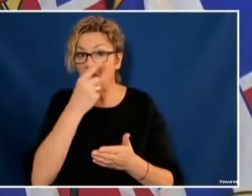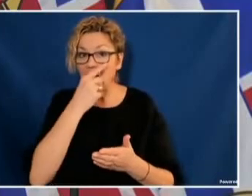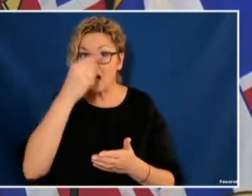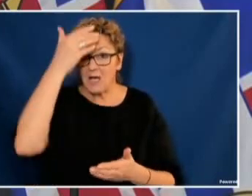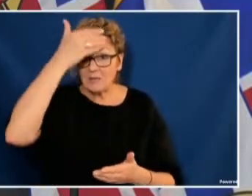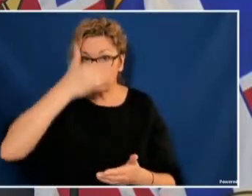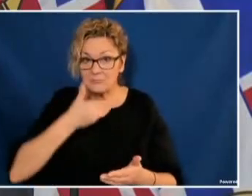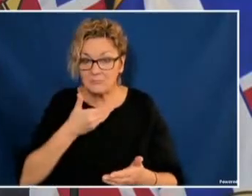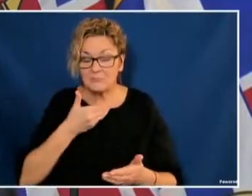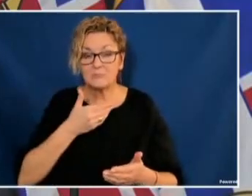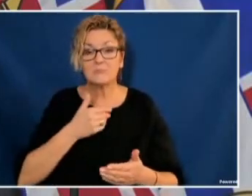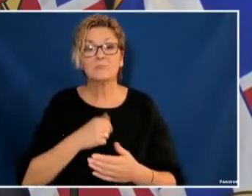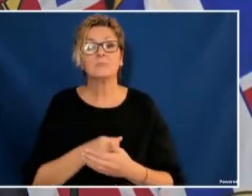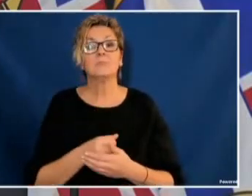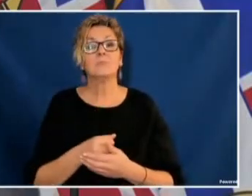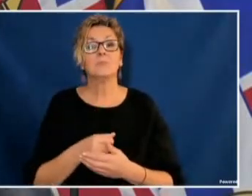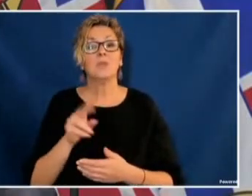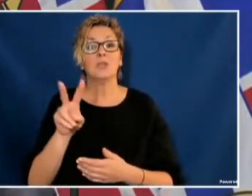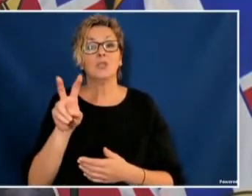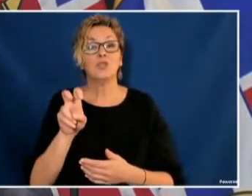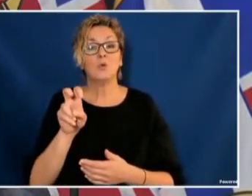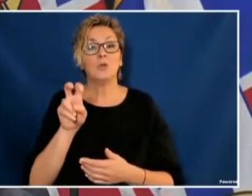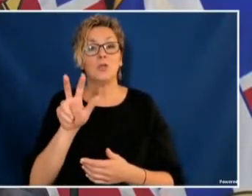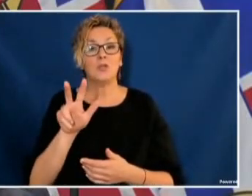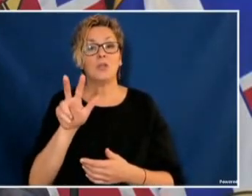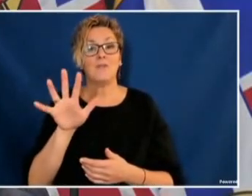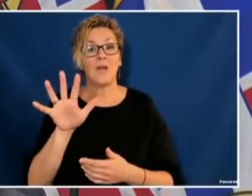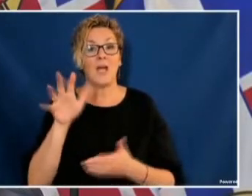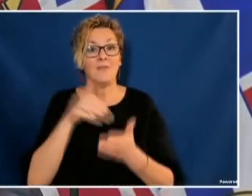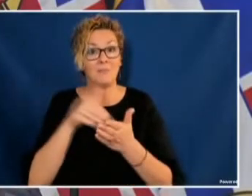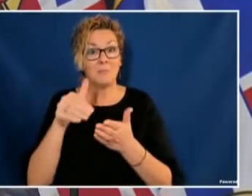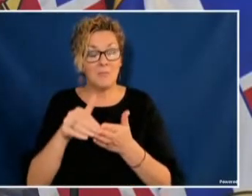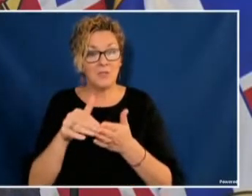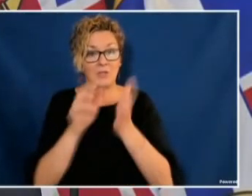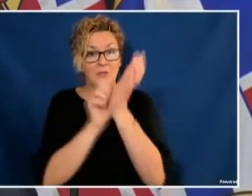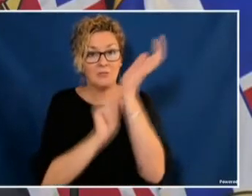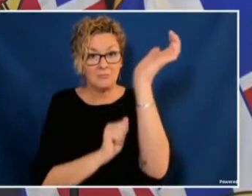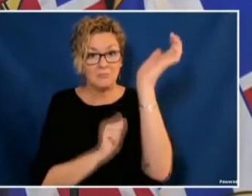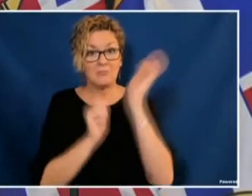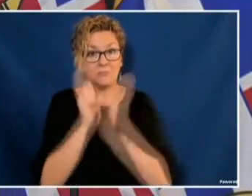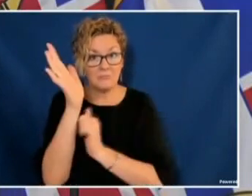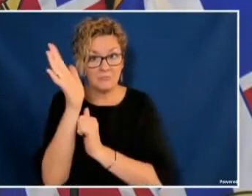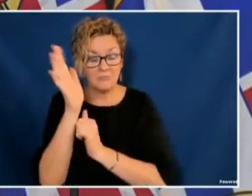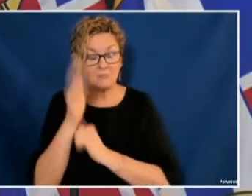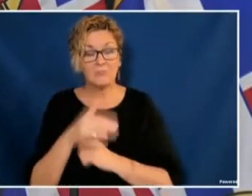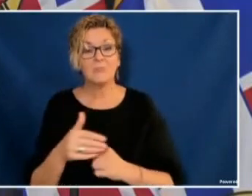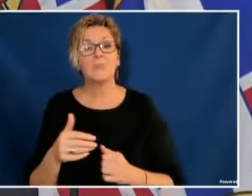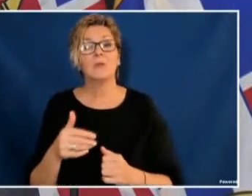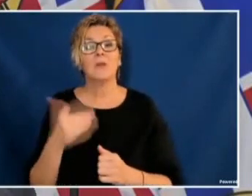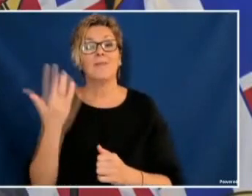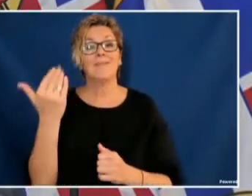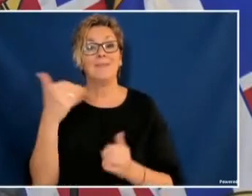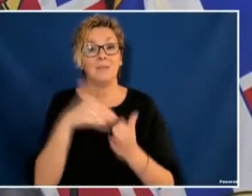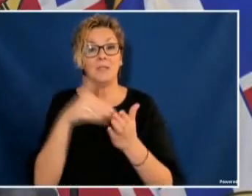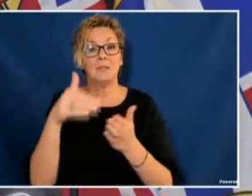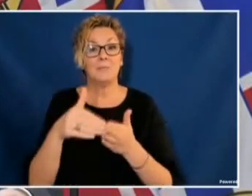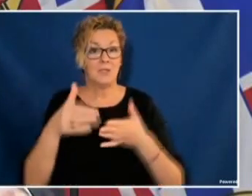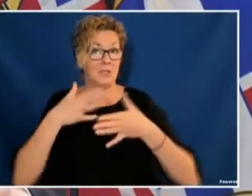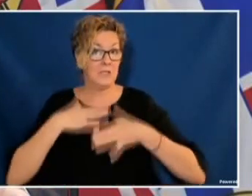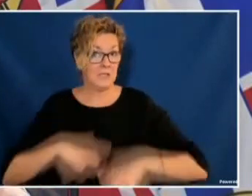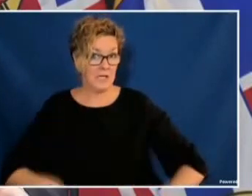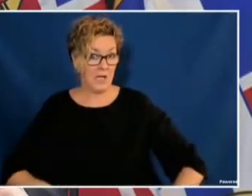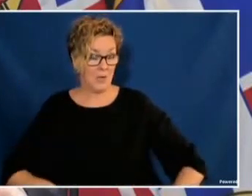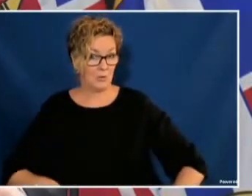find. It seeks to transmit from one person to another. That's what it does. It does it in our workplaces. It does it in